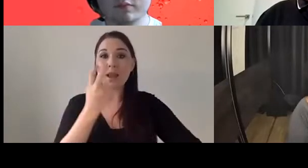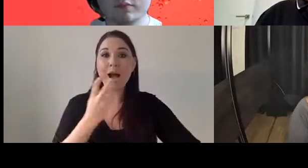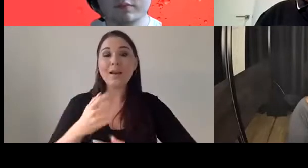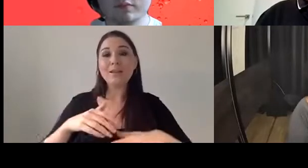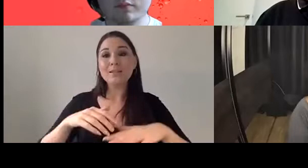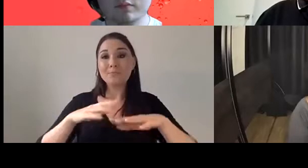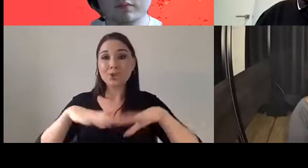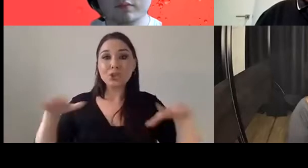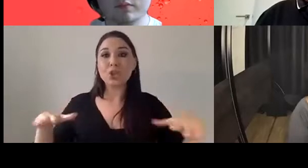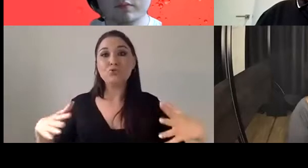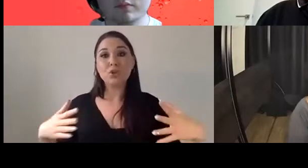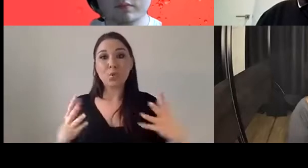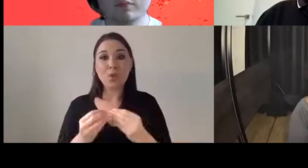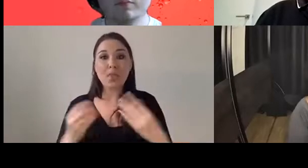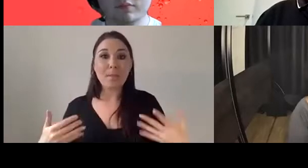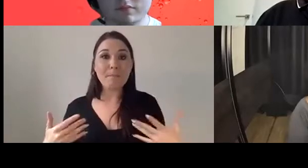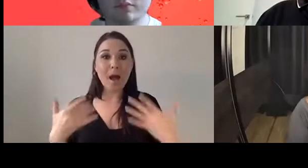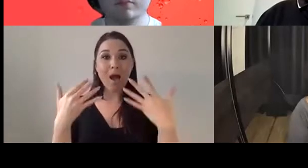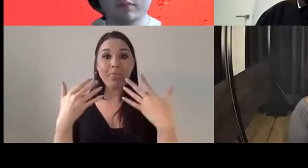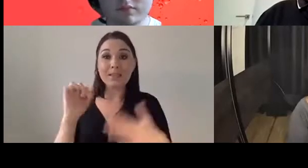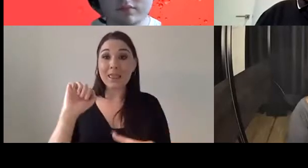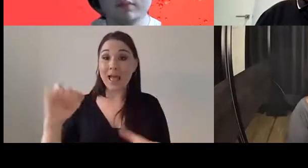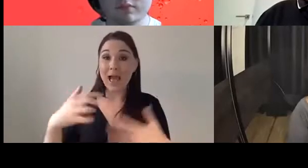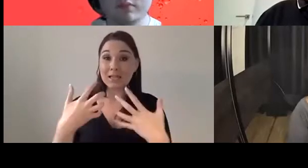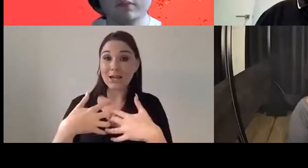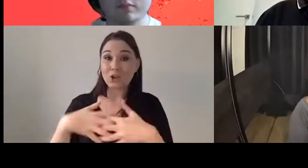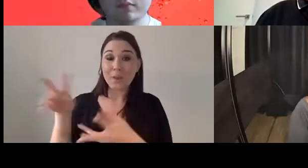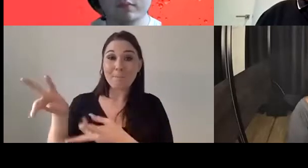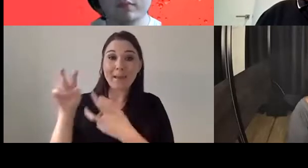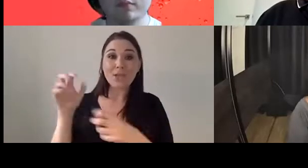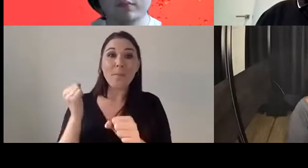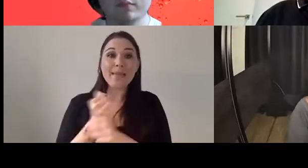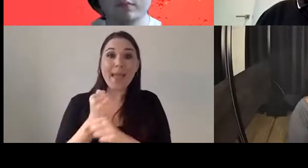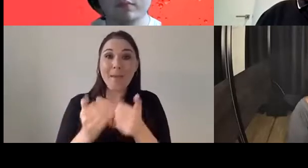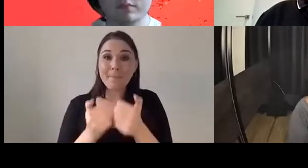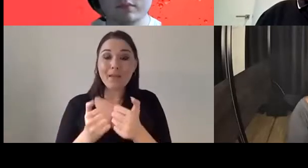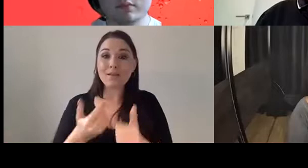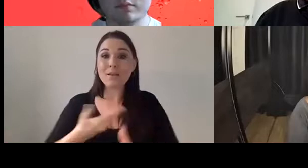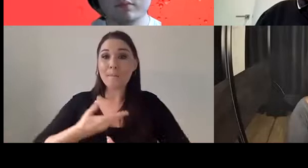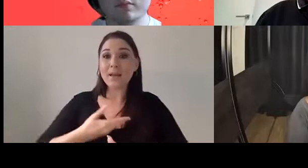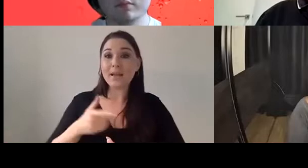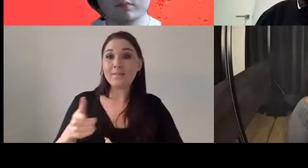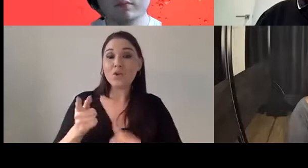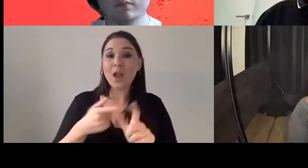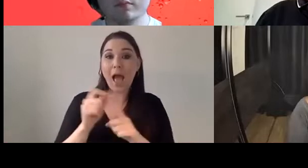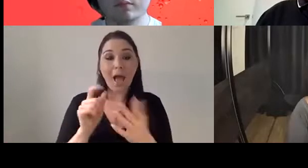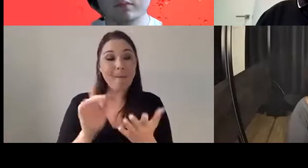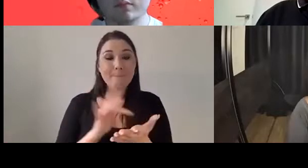learn advanced mathematics. That technology was then picked up by a gaming company for an app to help